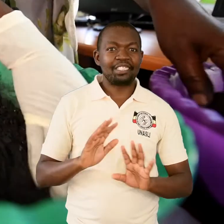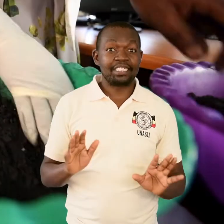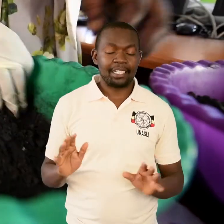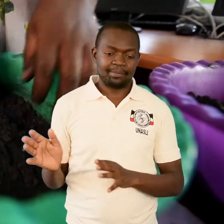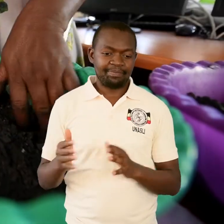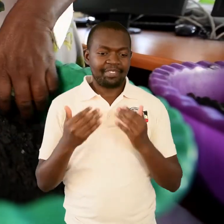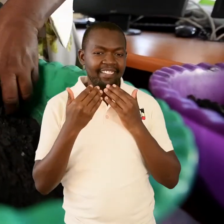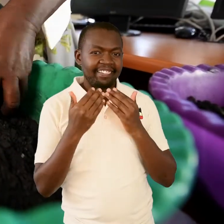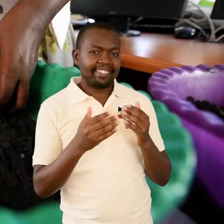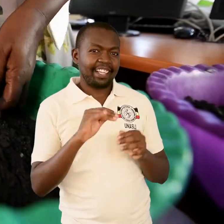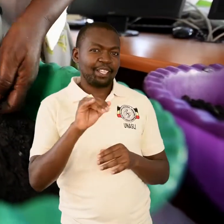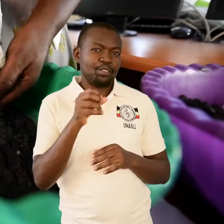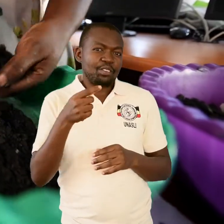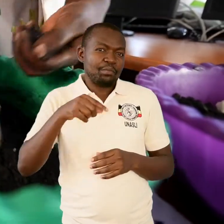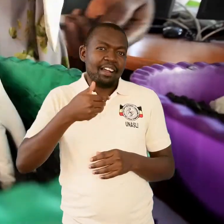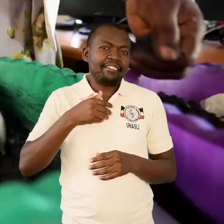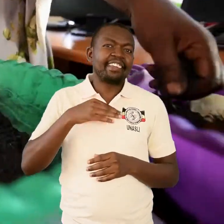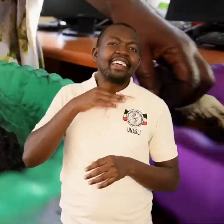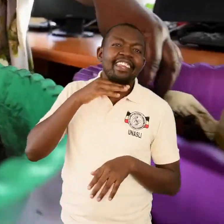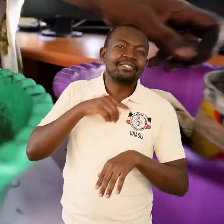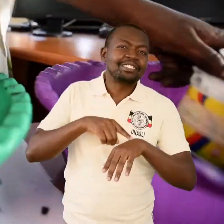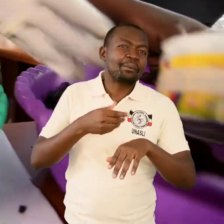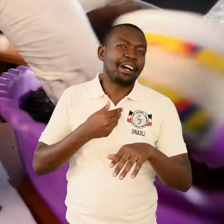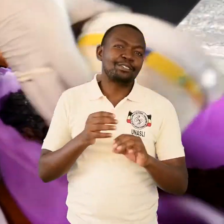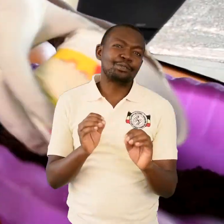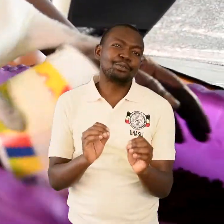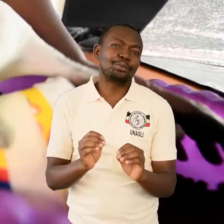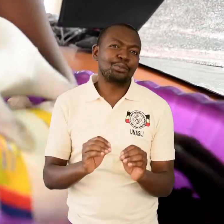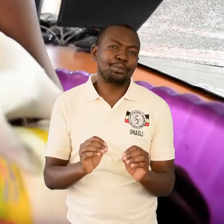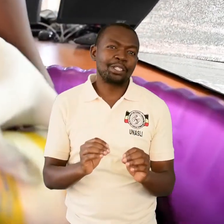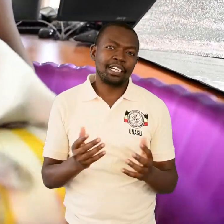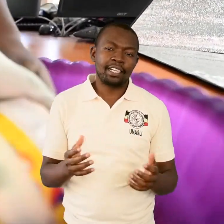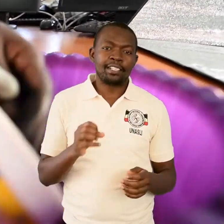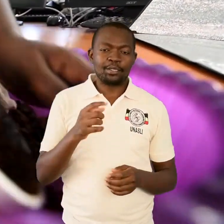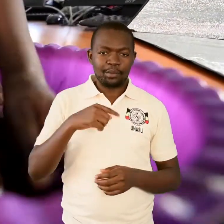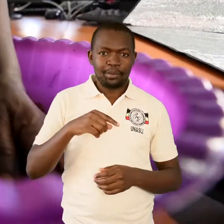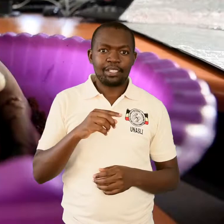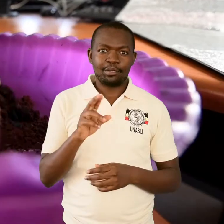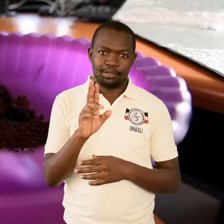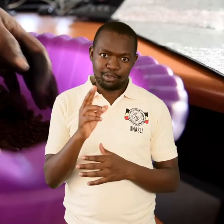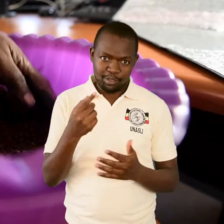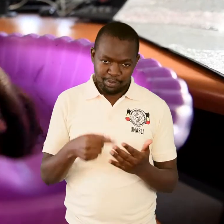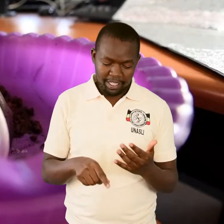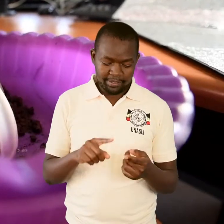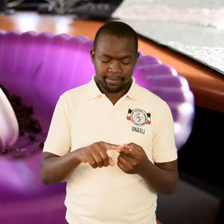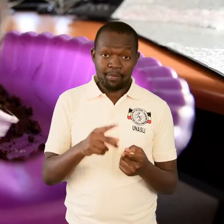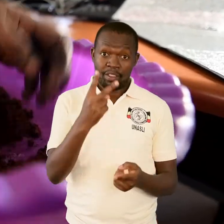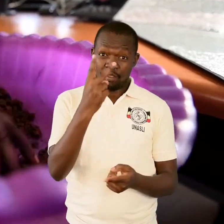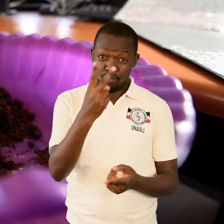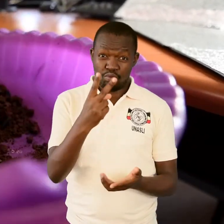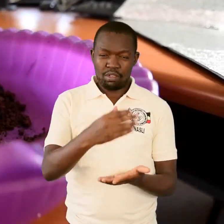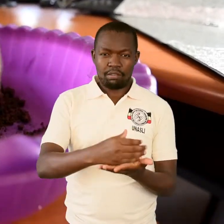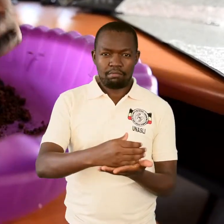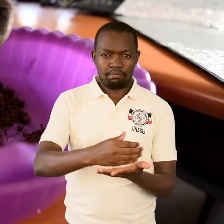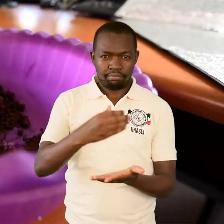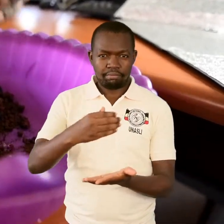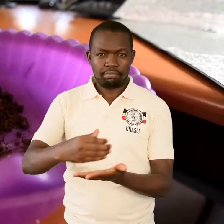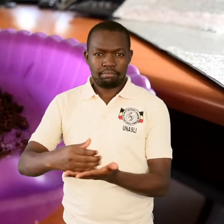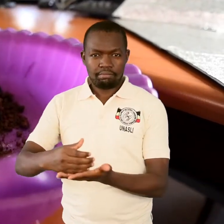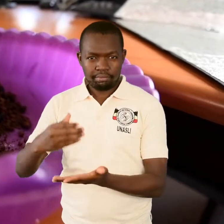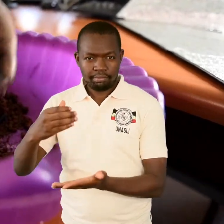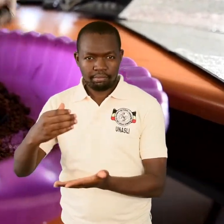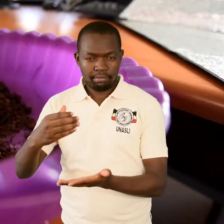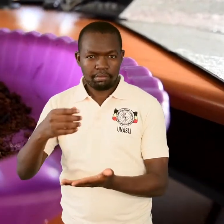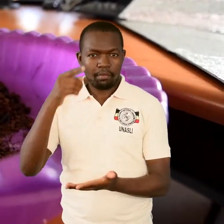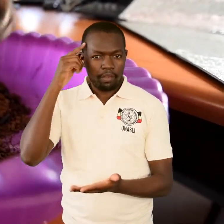As we don't have enough time, we are going to use 2 cups of charcoal